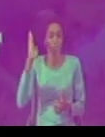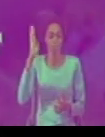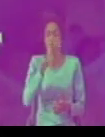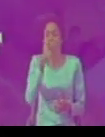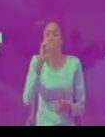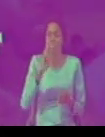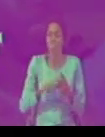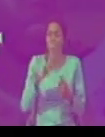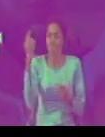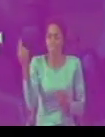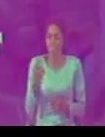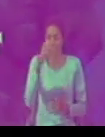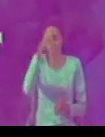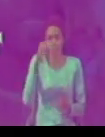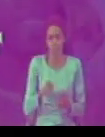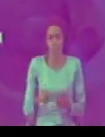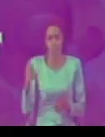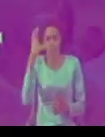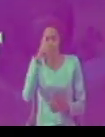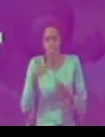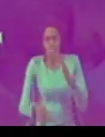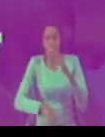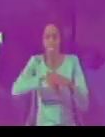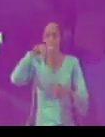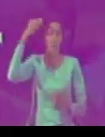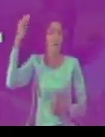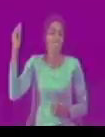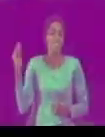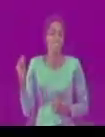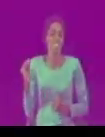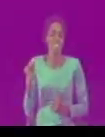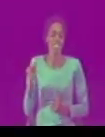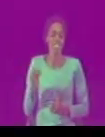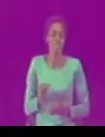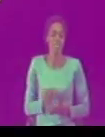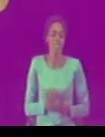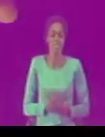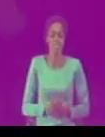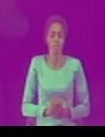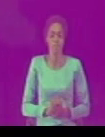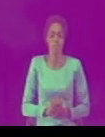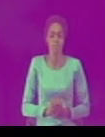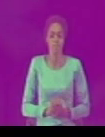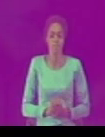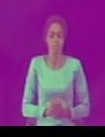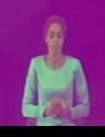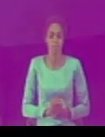will be one to always remember. Watch out.